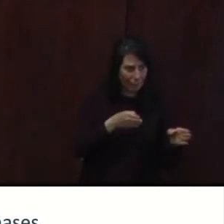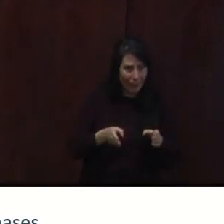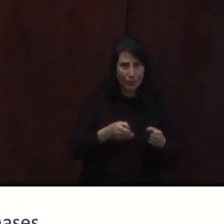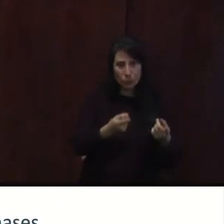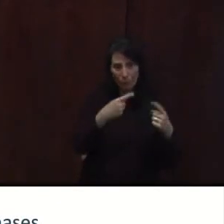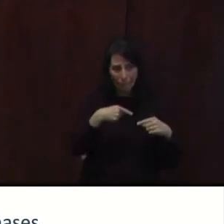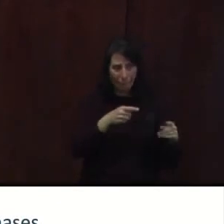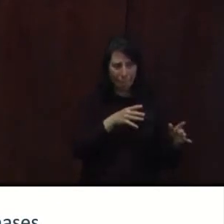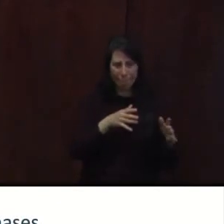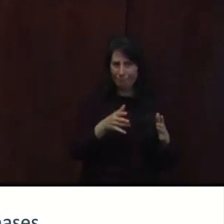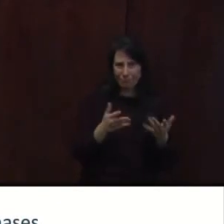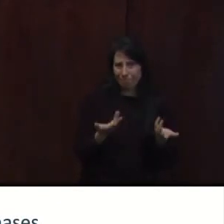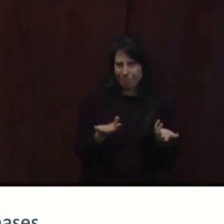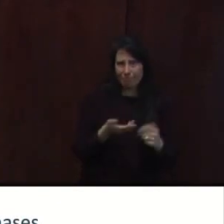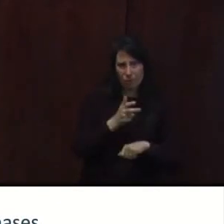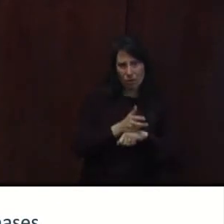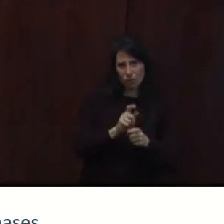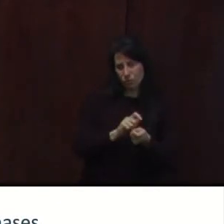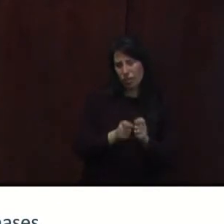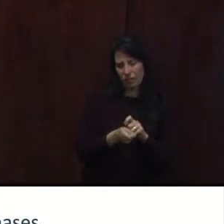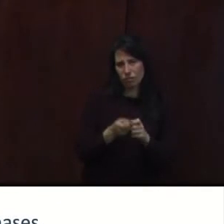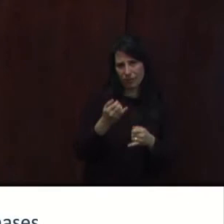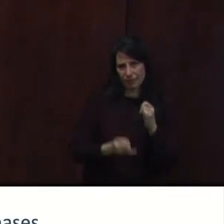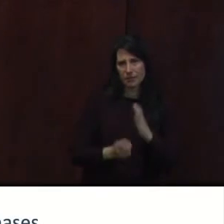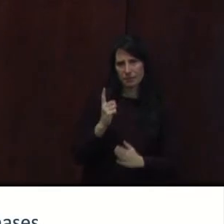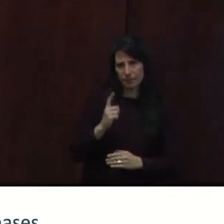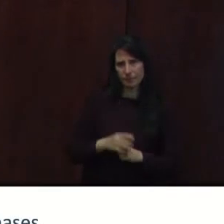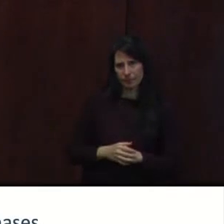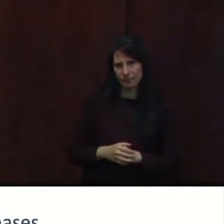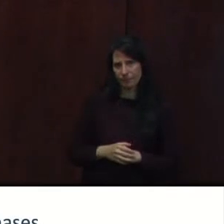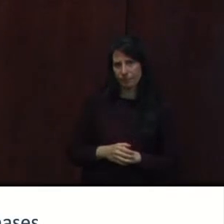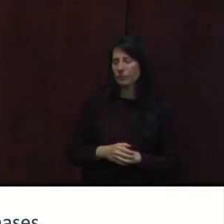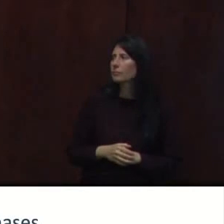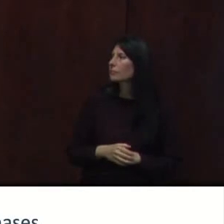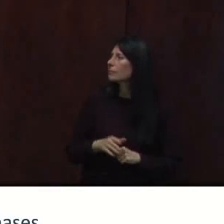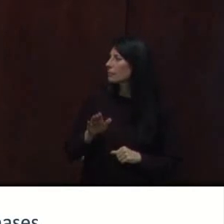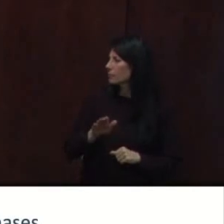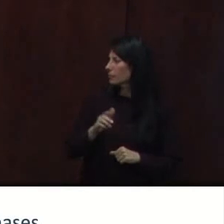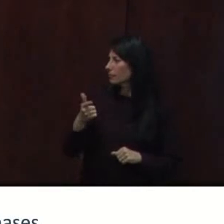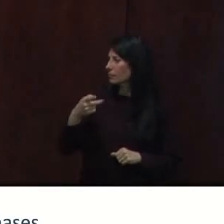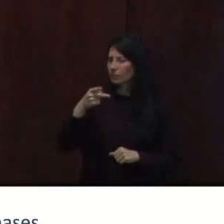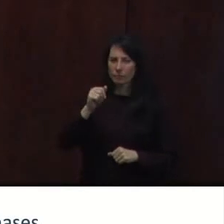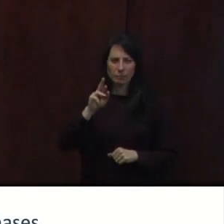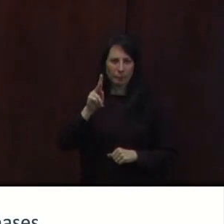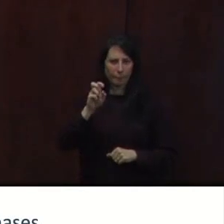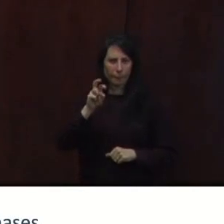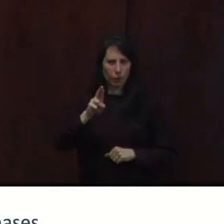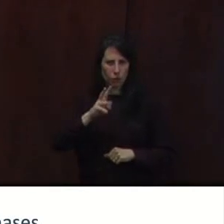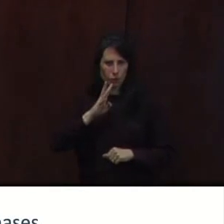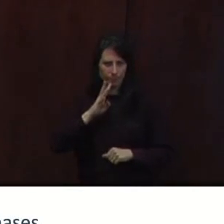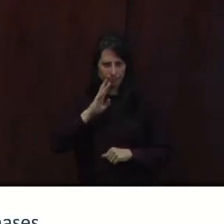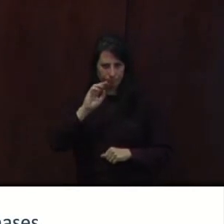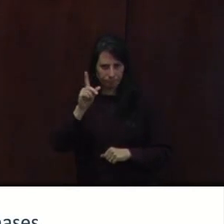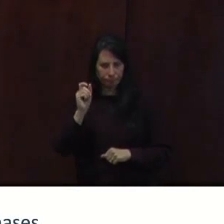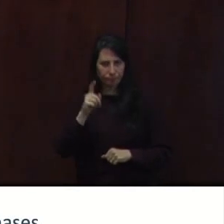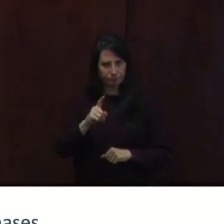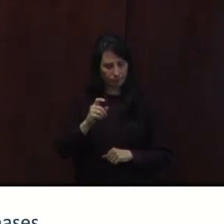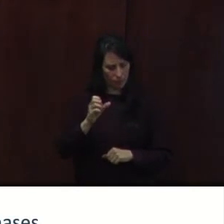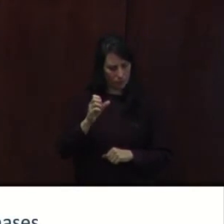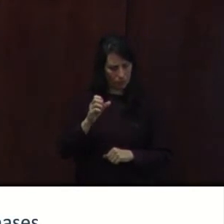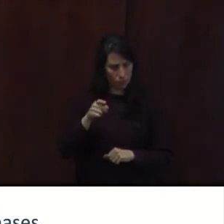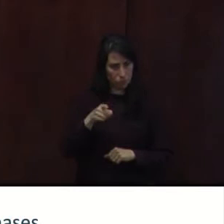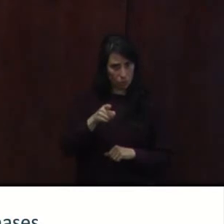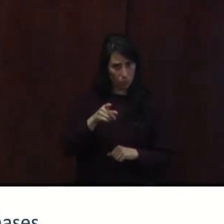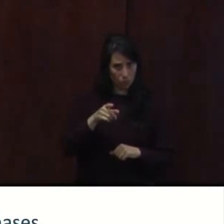place. And with the data collection, I guess, that goes into the wait list in terms of the data you're taking from